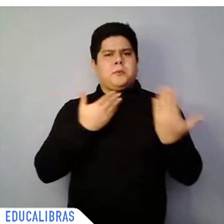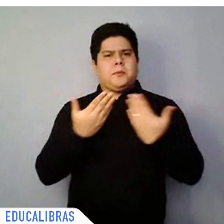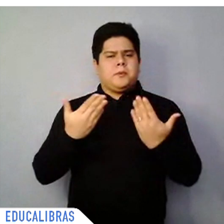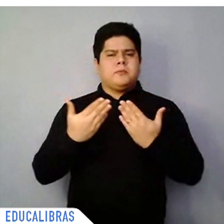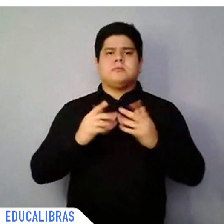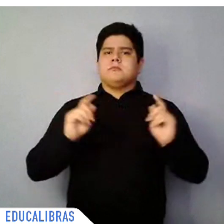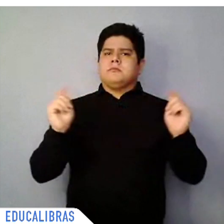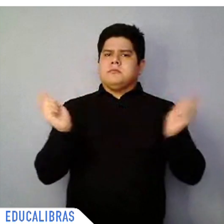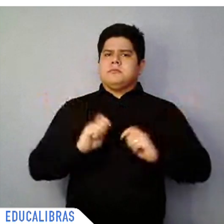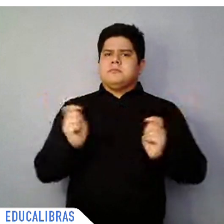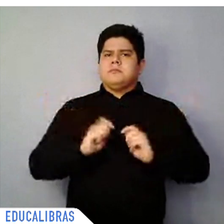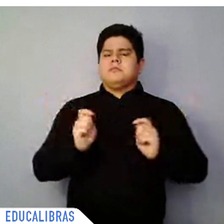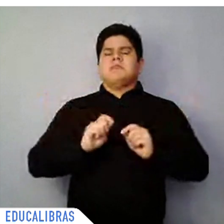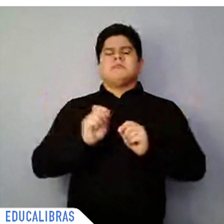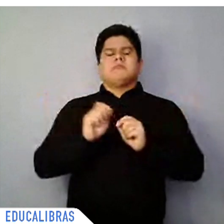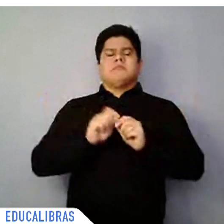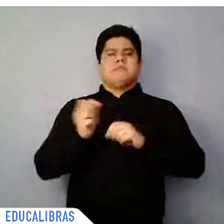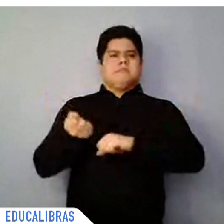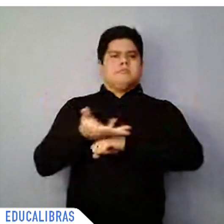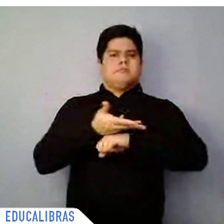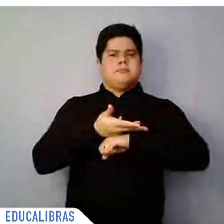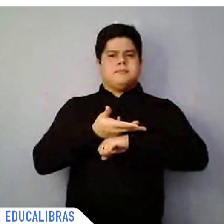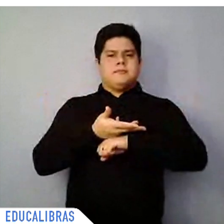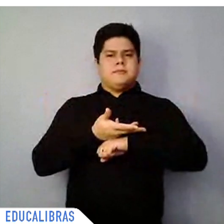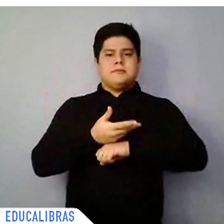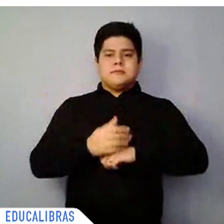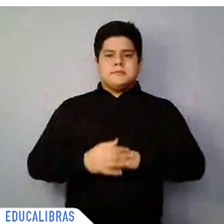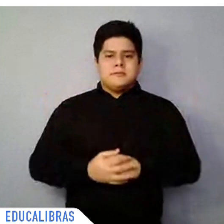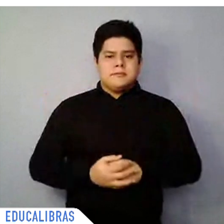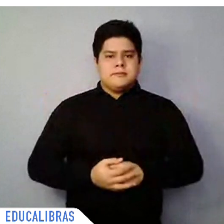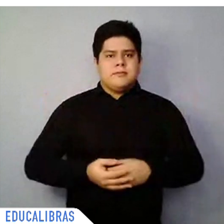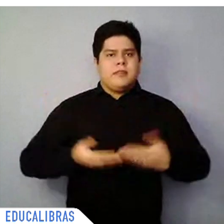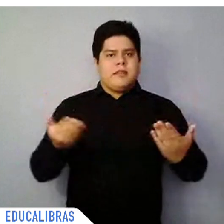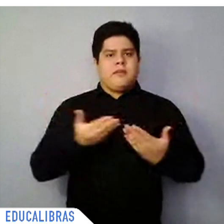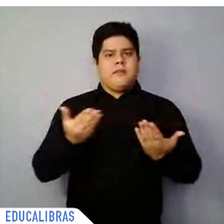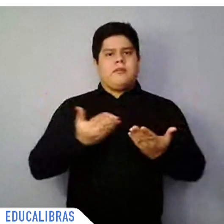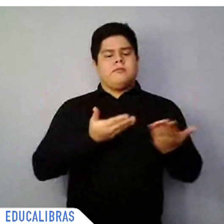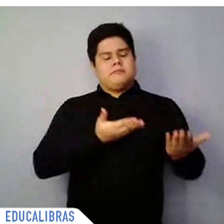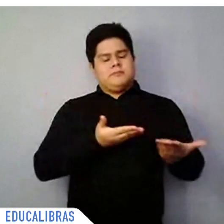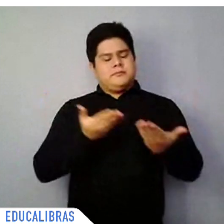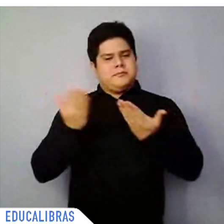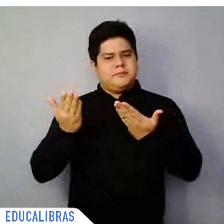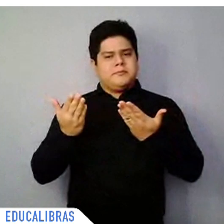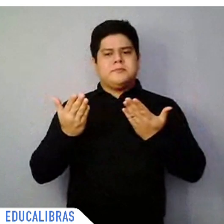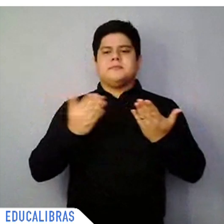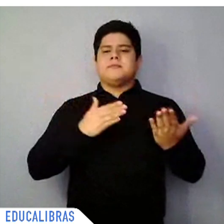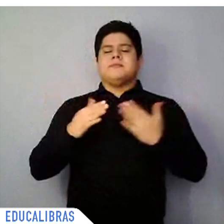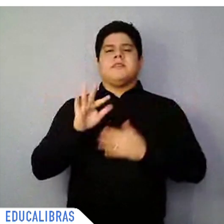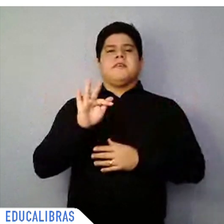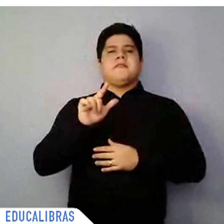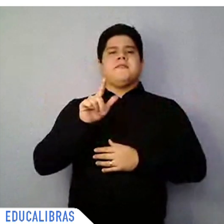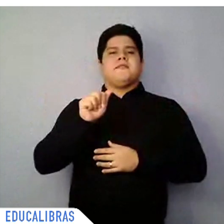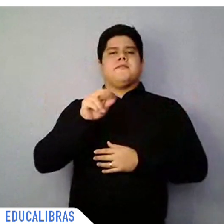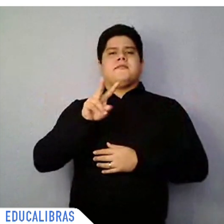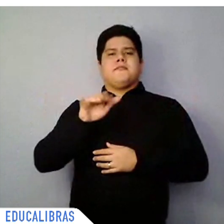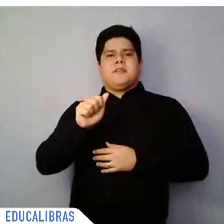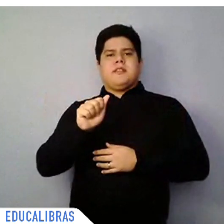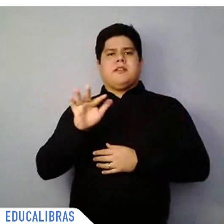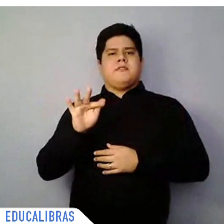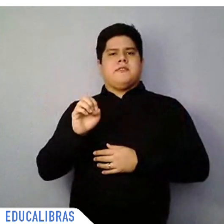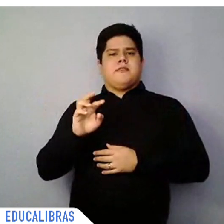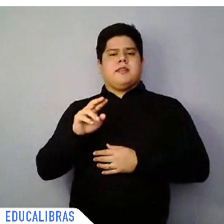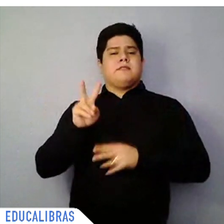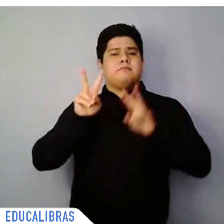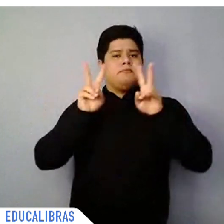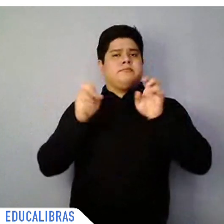Duque. He holds an MA in Economic Sciences from the Federal University of Rio. I would like to thank the panelists and moderators